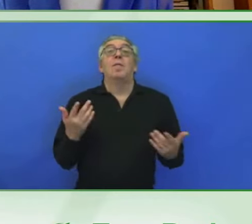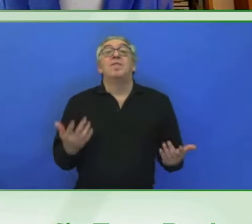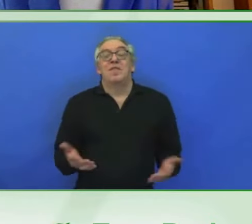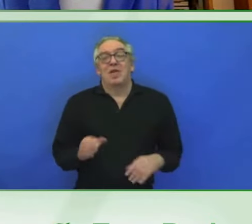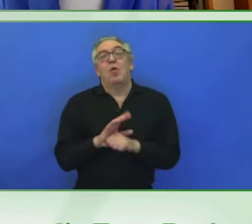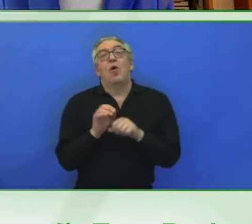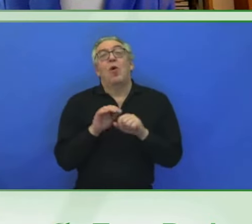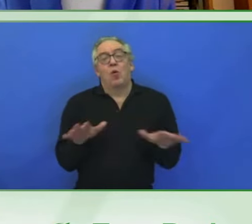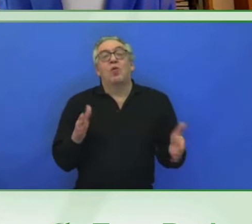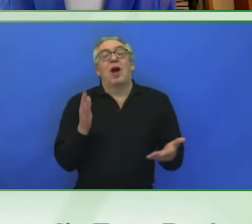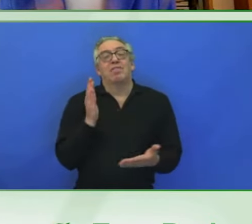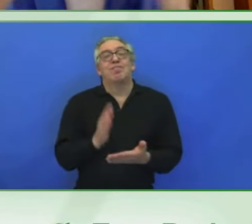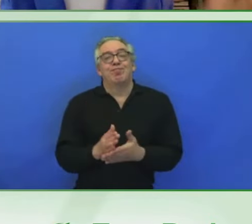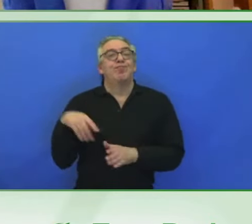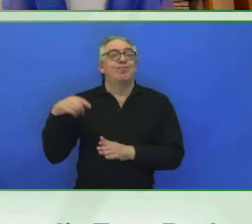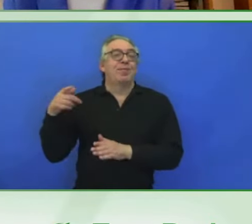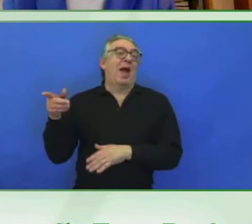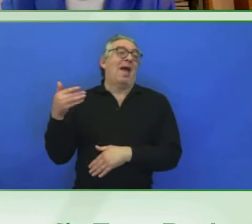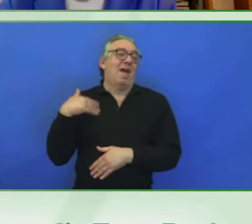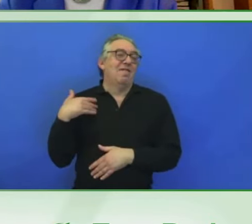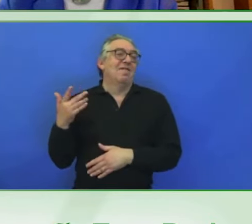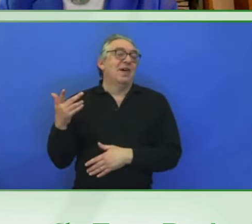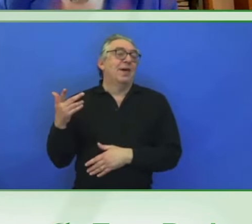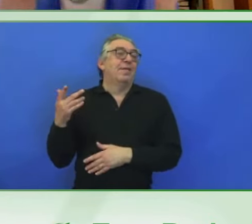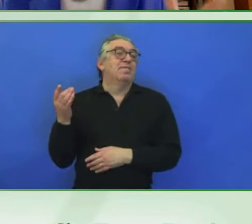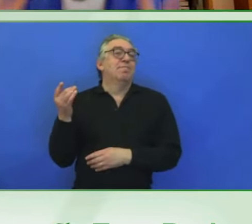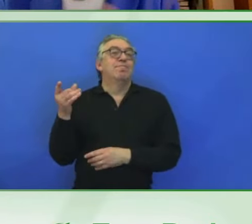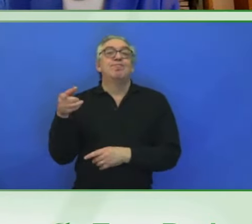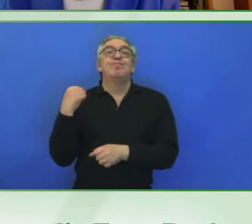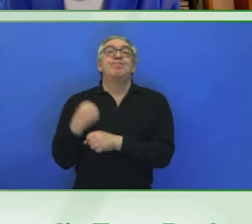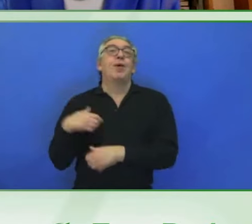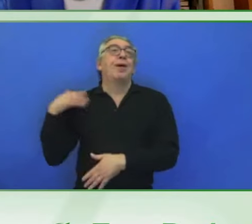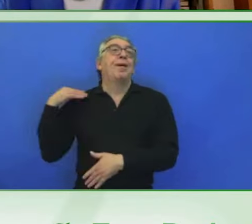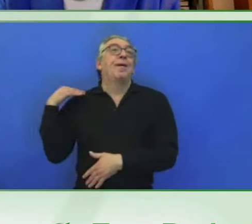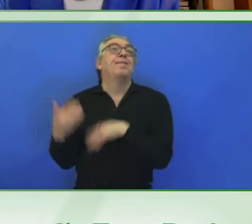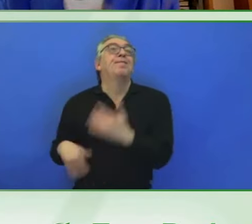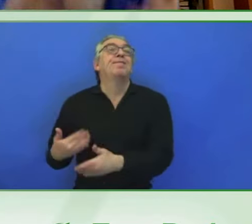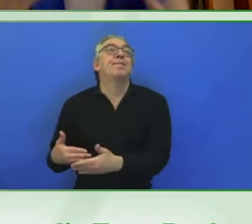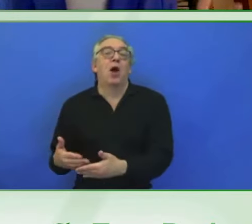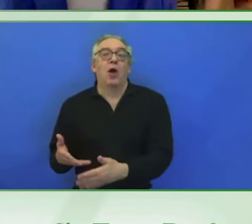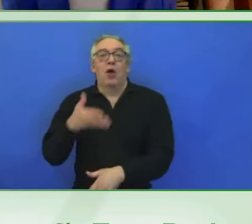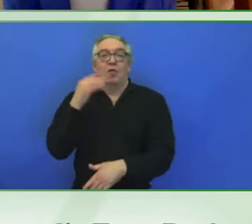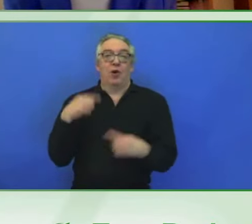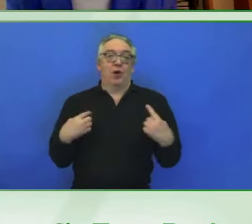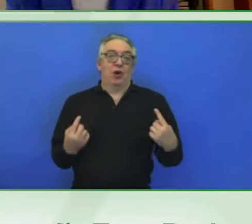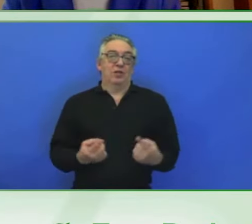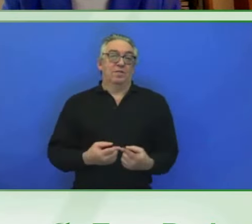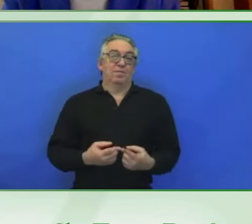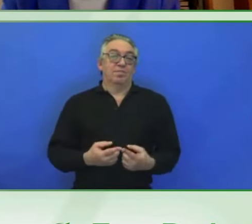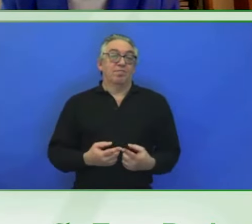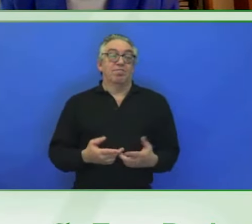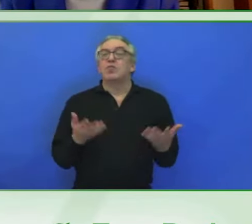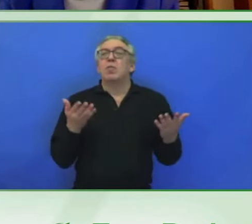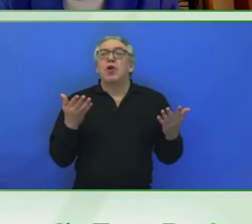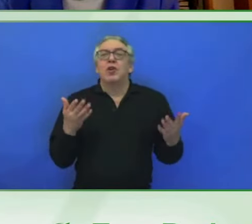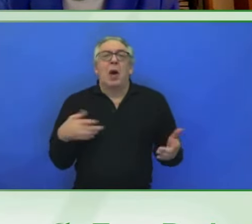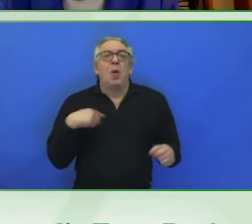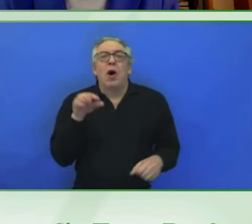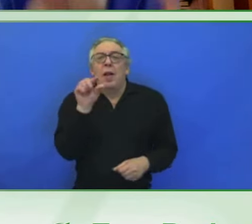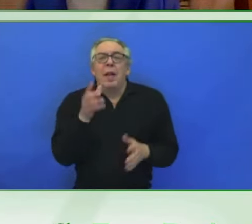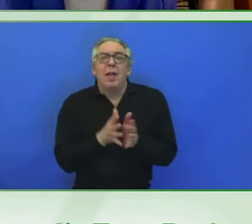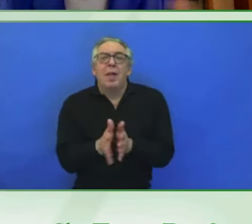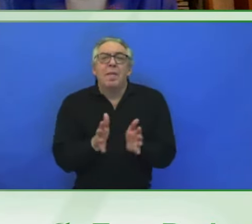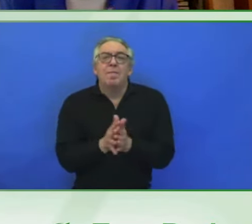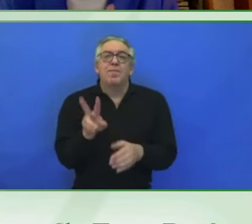next slide, please. So what did we do last year in 2021? We gave input into over 40